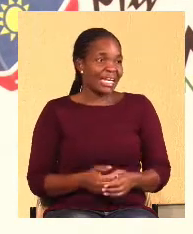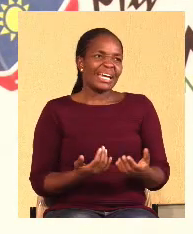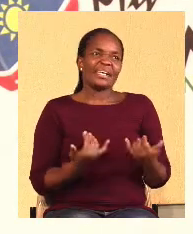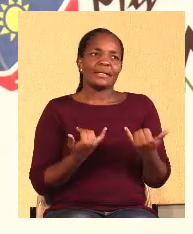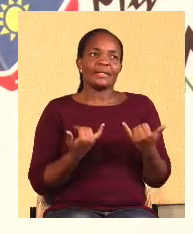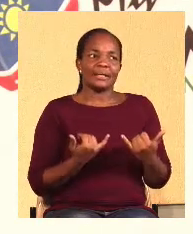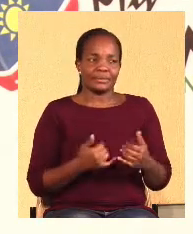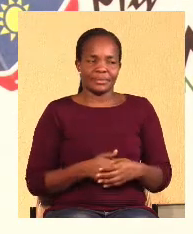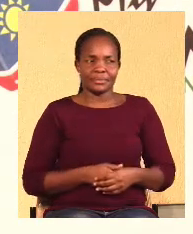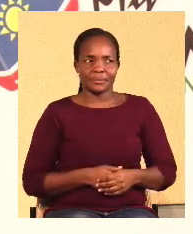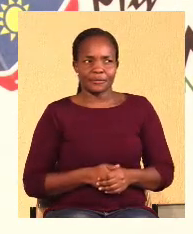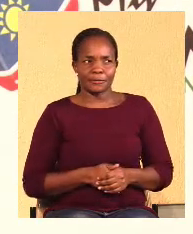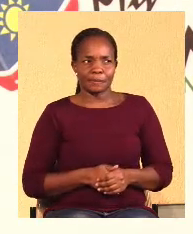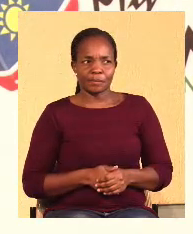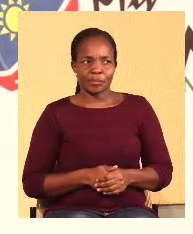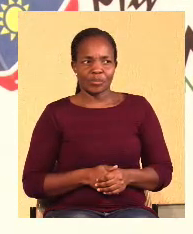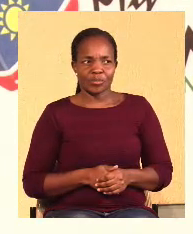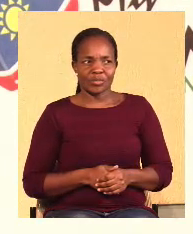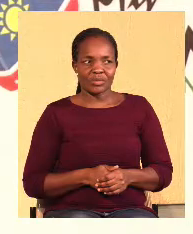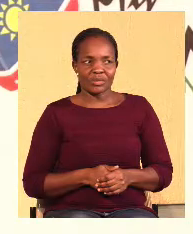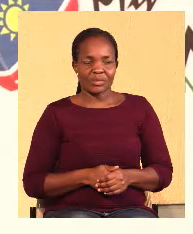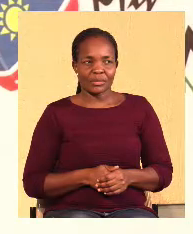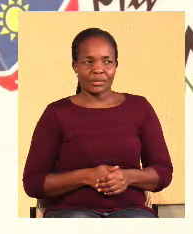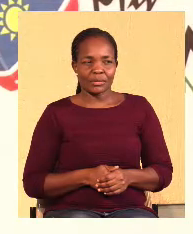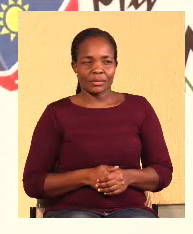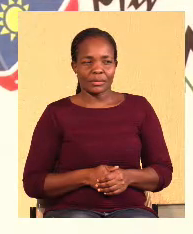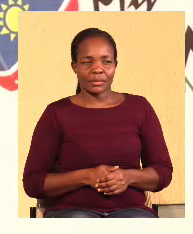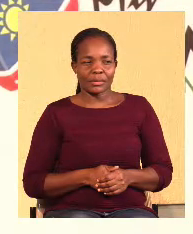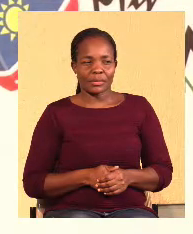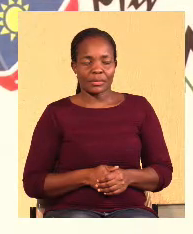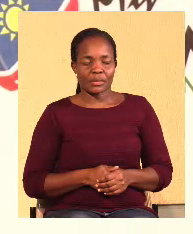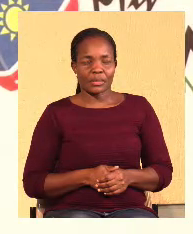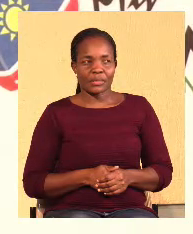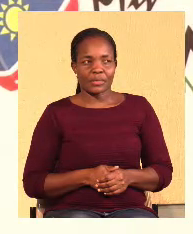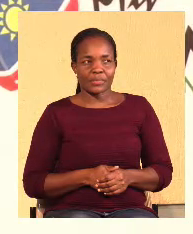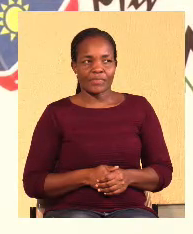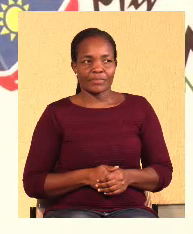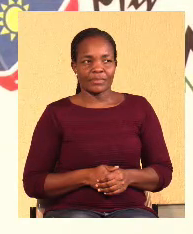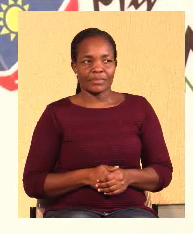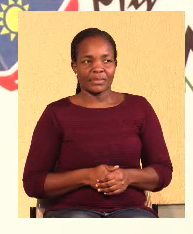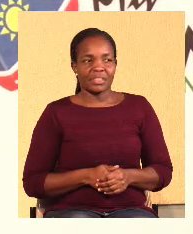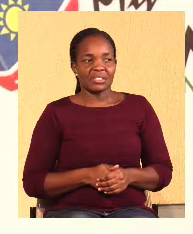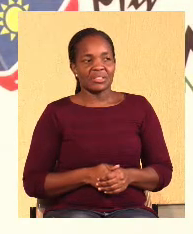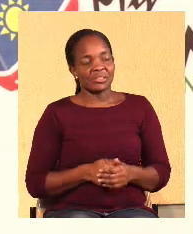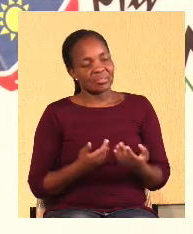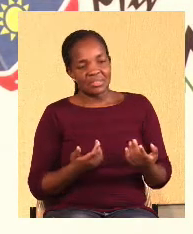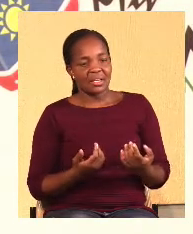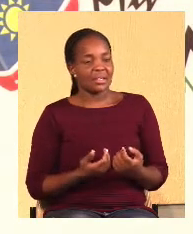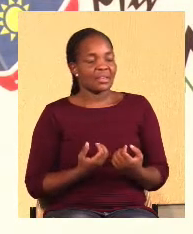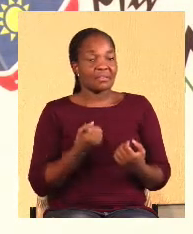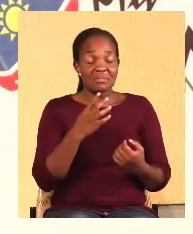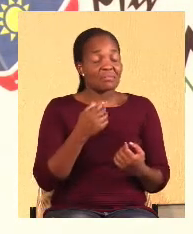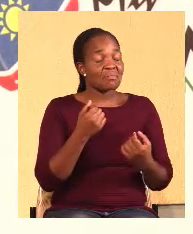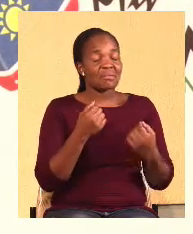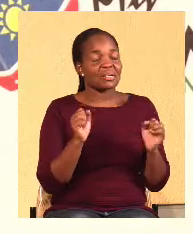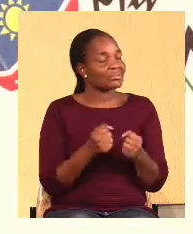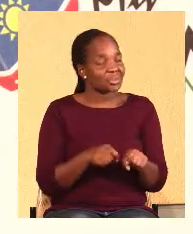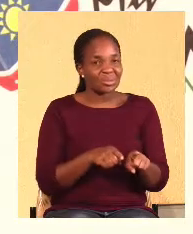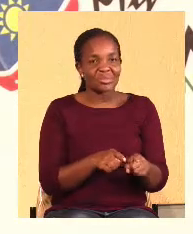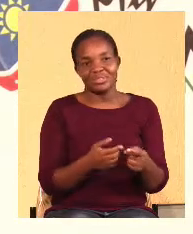that is stipulated there, it should not really be good to say that, look, you should just pay and then continue. Obviously, if there